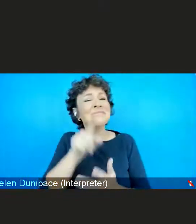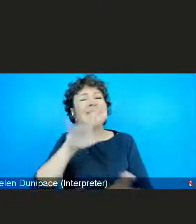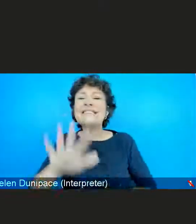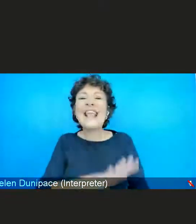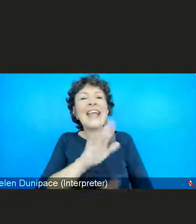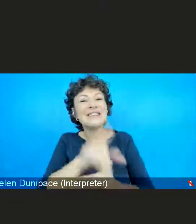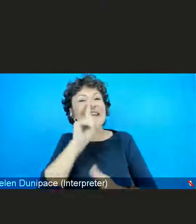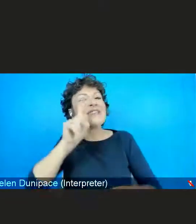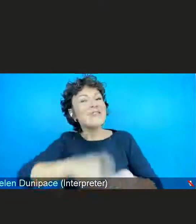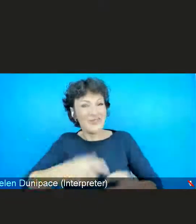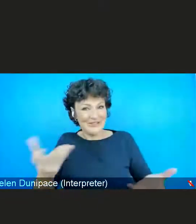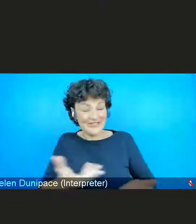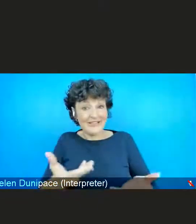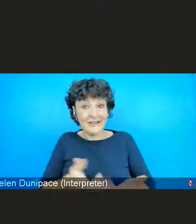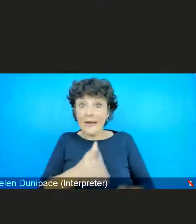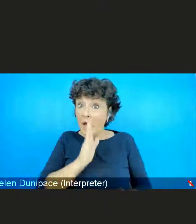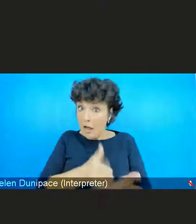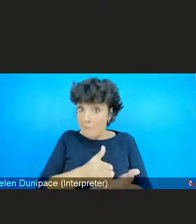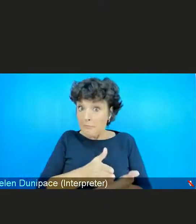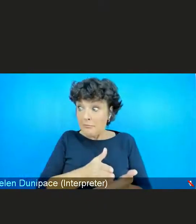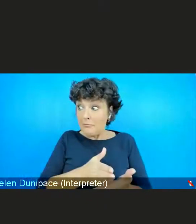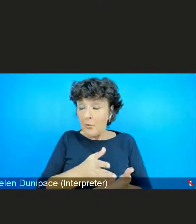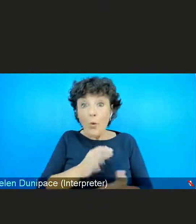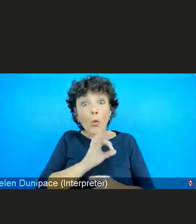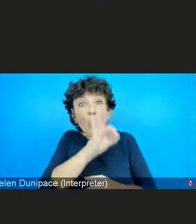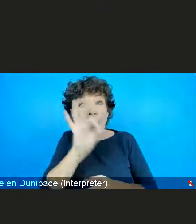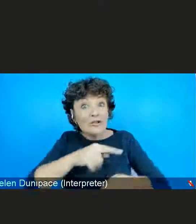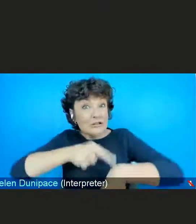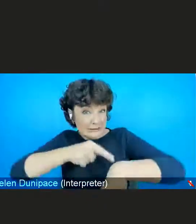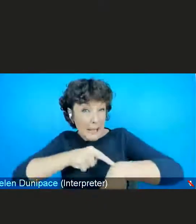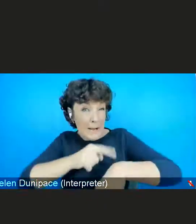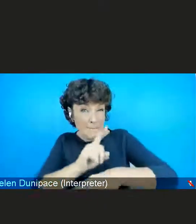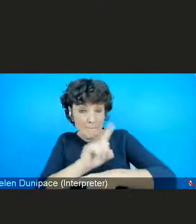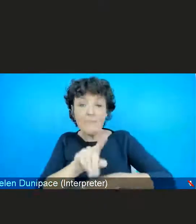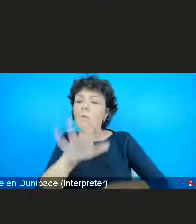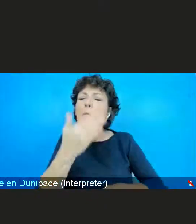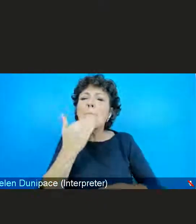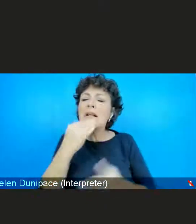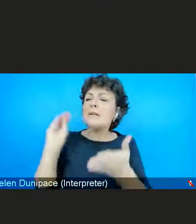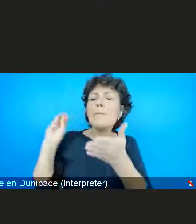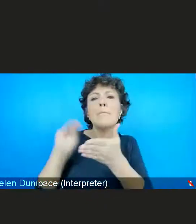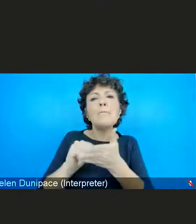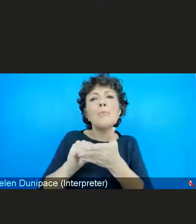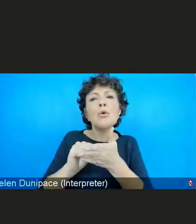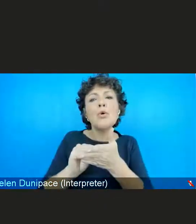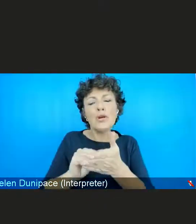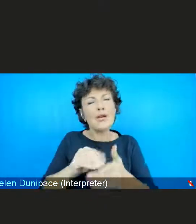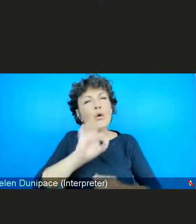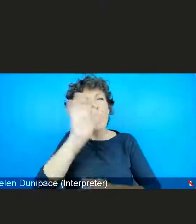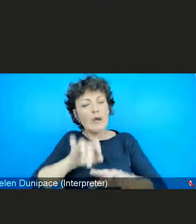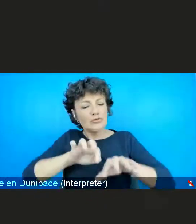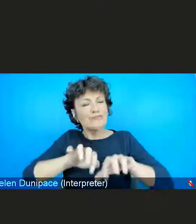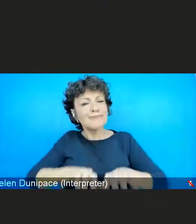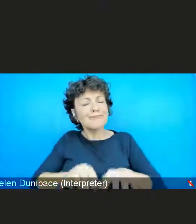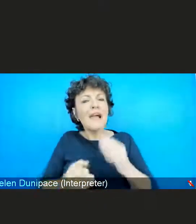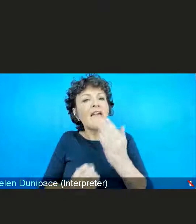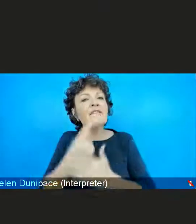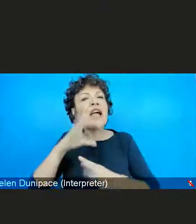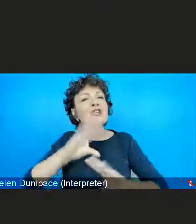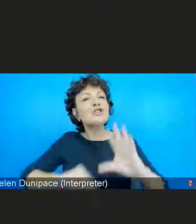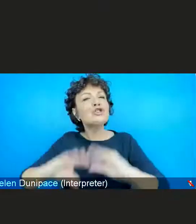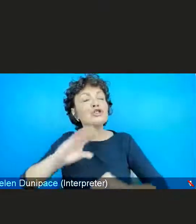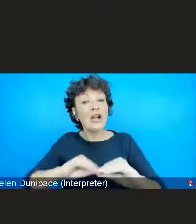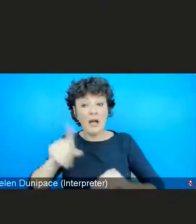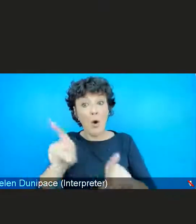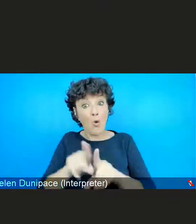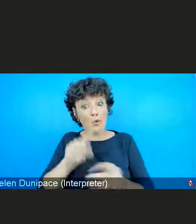and when it comes to the question part, if you can put your questions in the event chat function and introduce yourself and